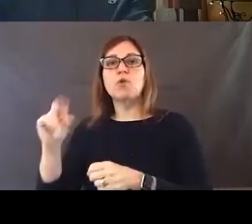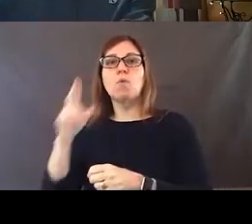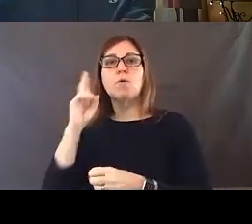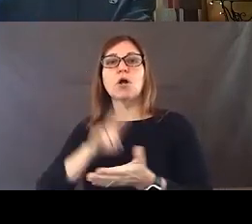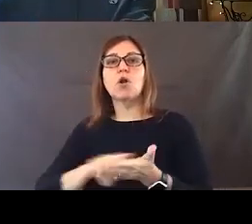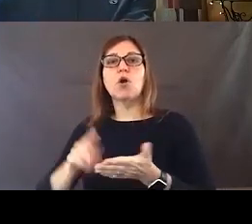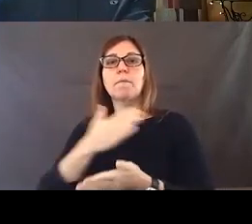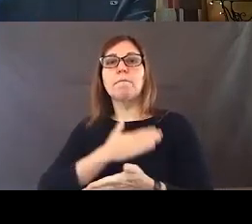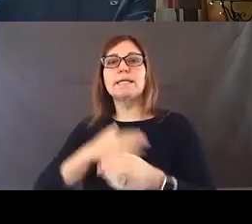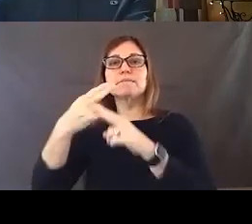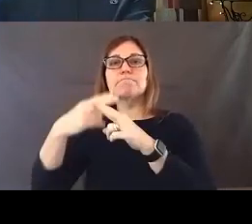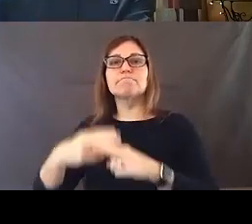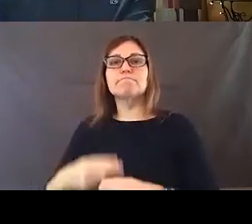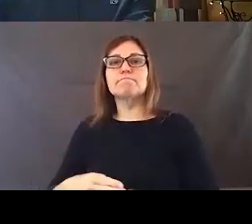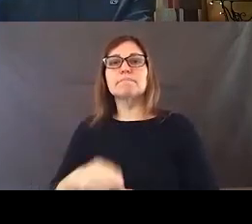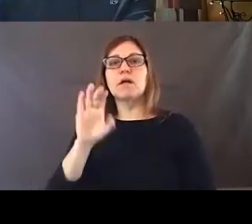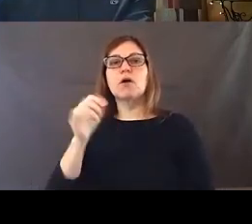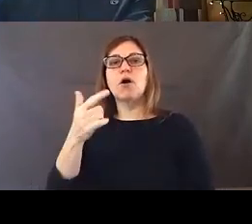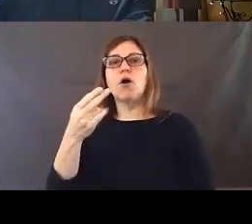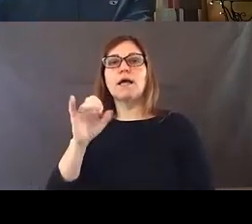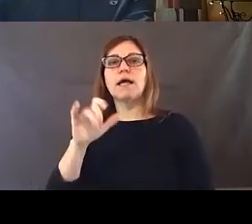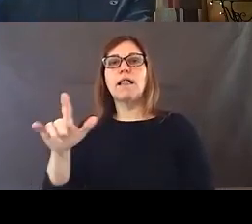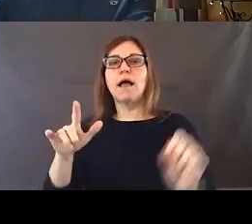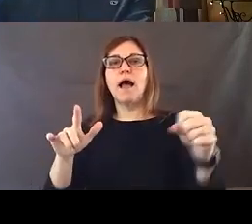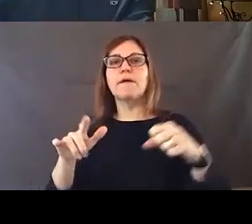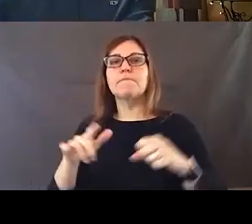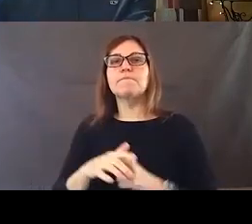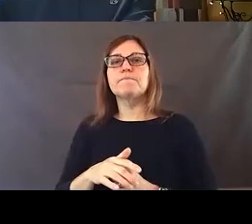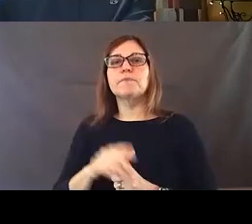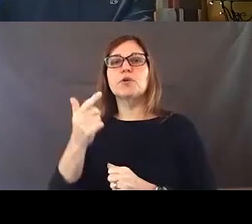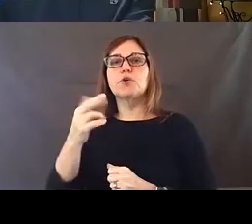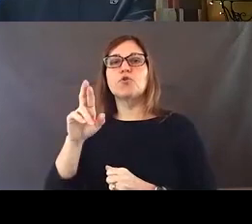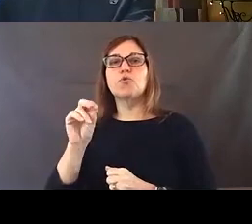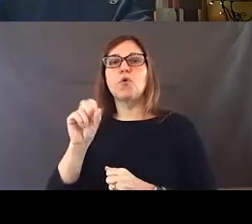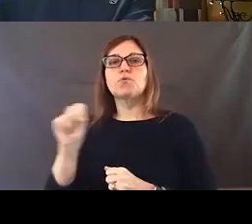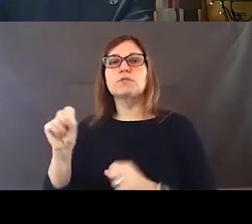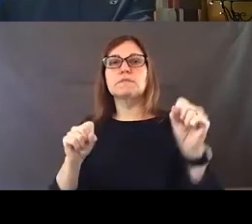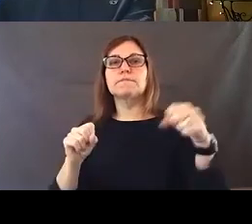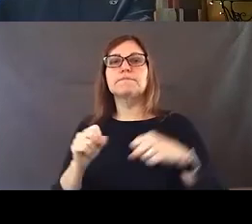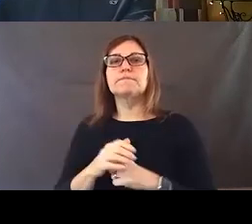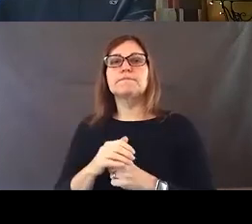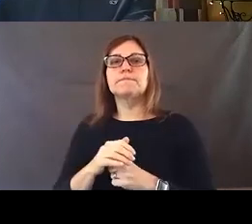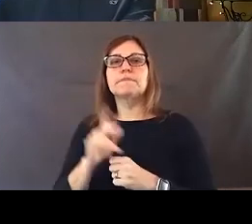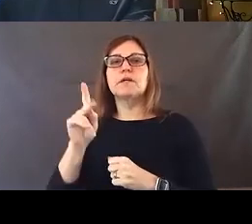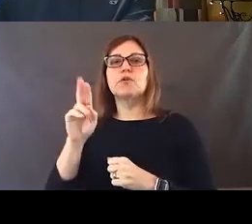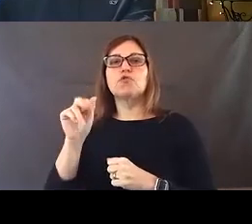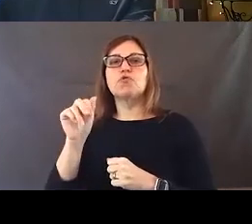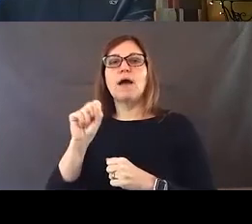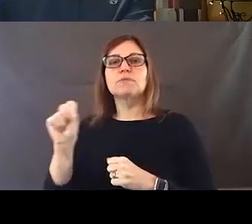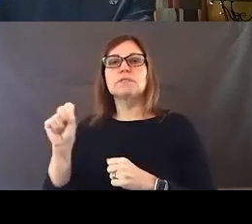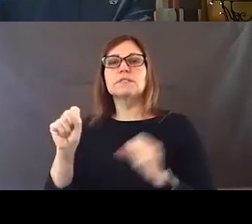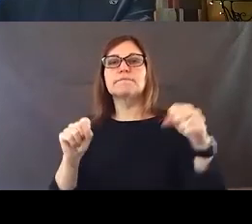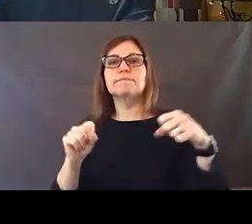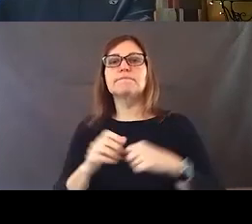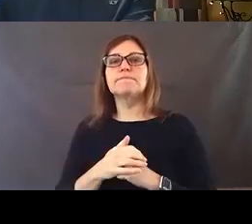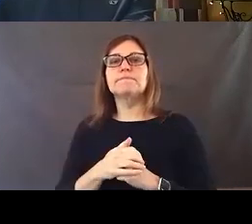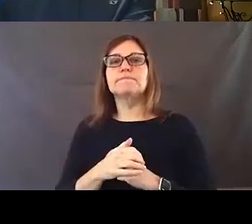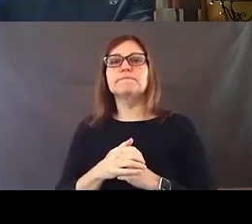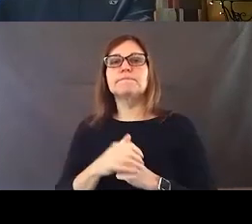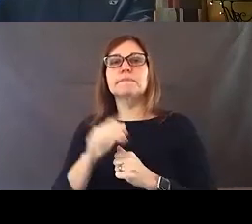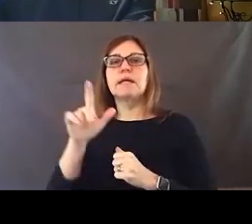roll? Mr. Coghill. Aye. Ms. Gross. Aye. Mr. Krause. Aye. Mr.